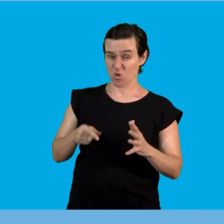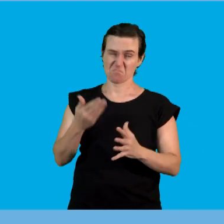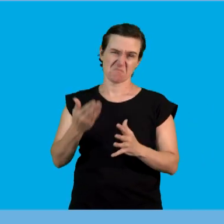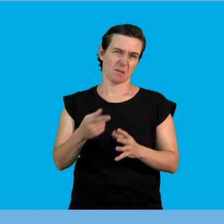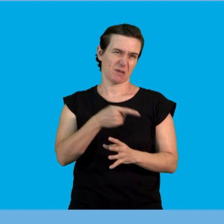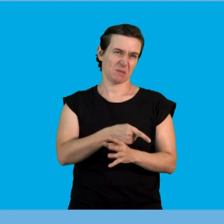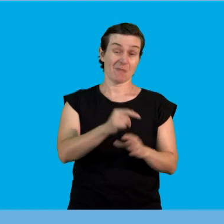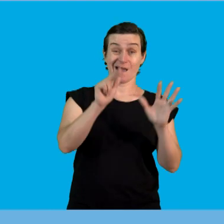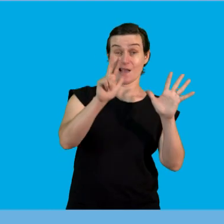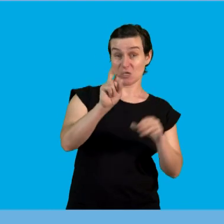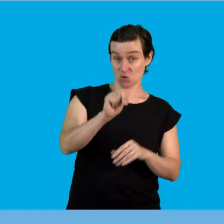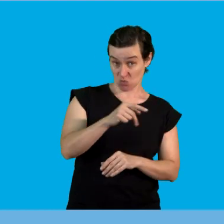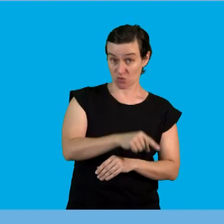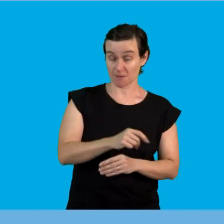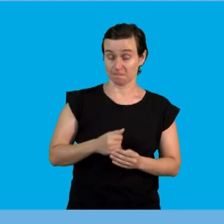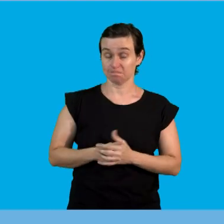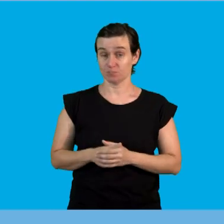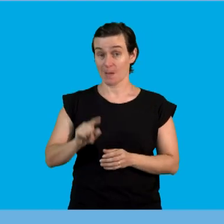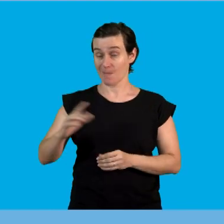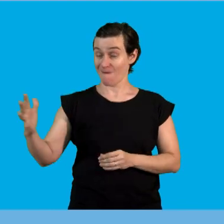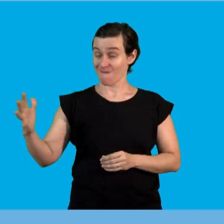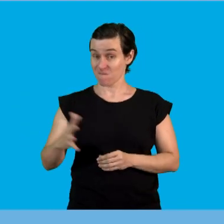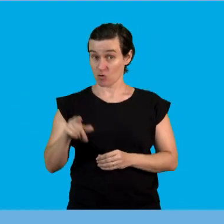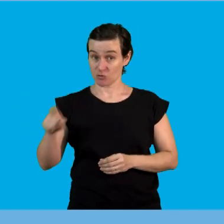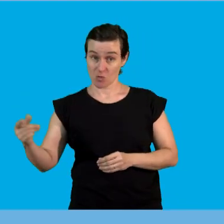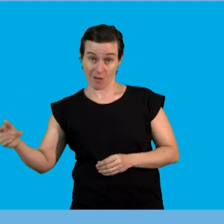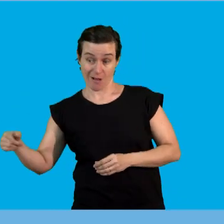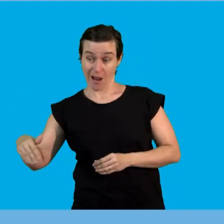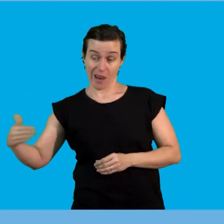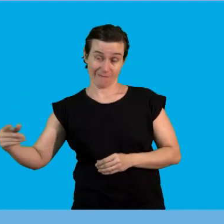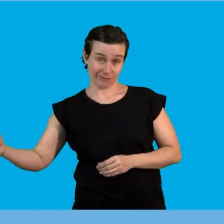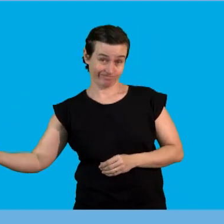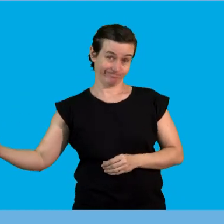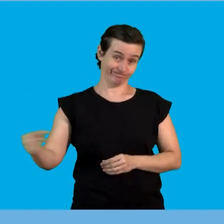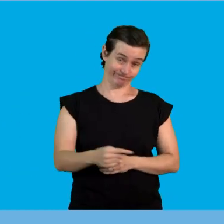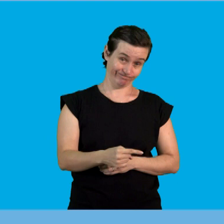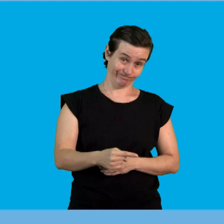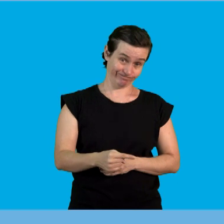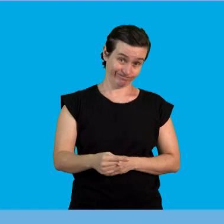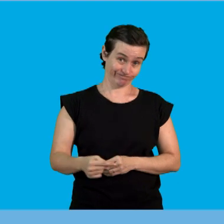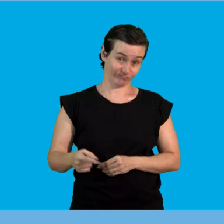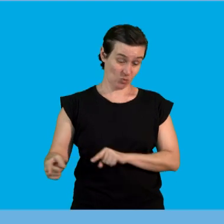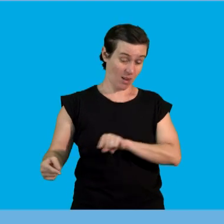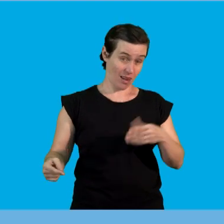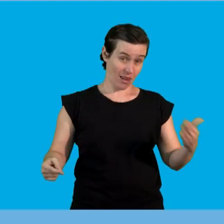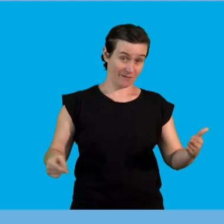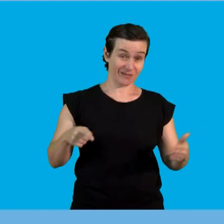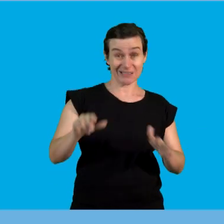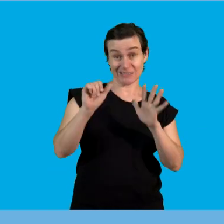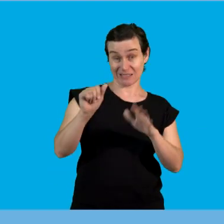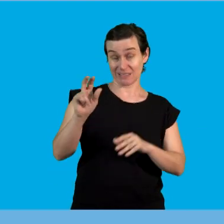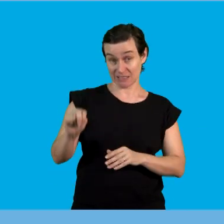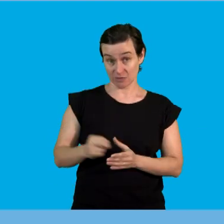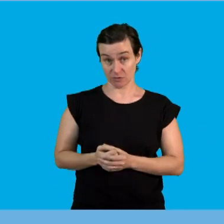is, let's say now in this case, 8 newtons, but the force applied to the left is